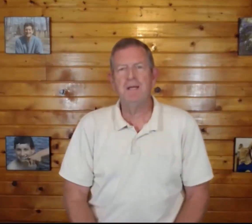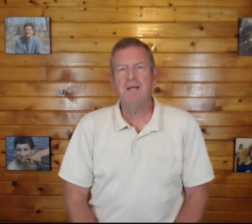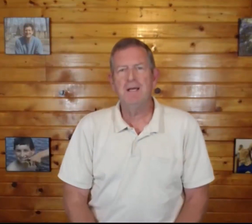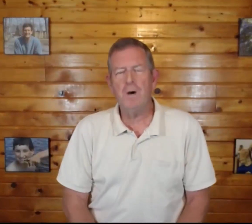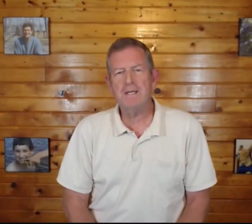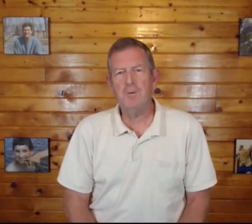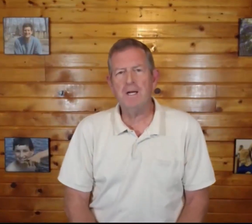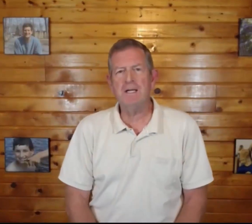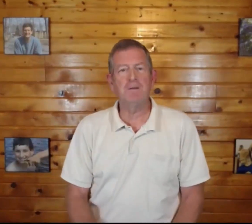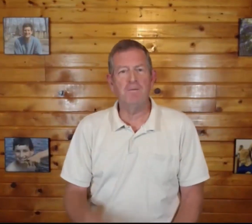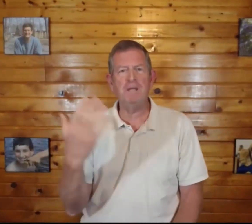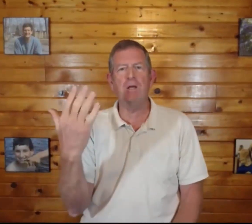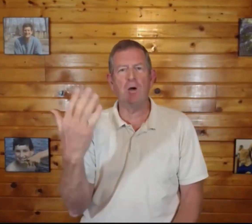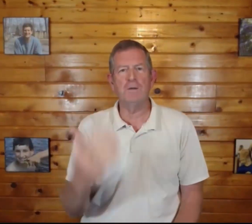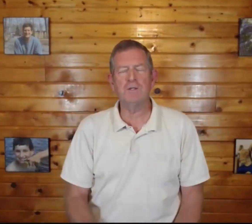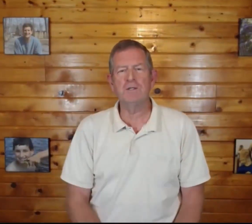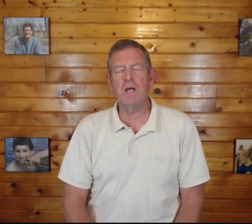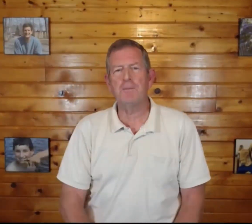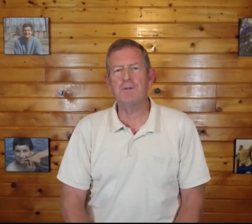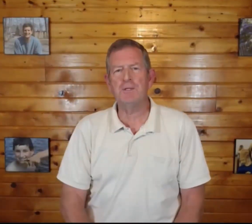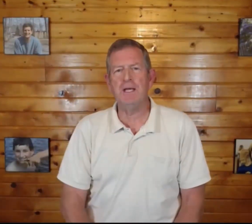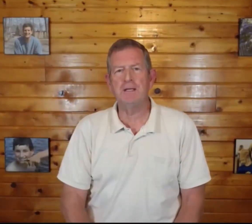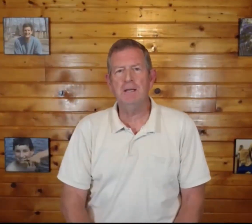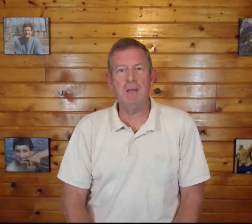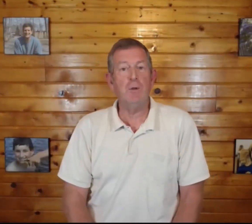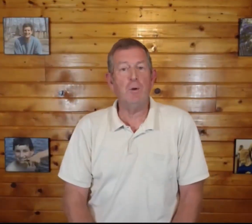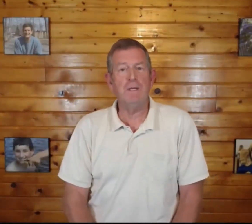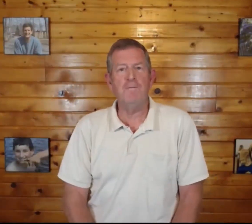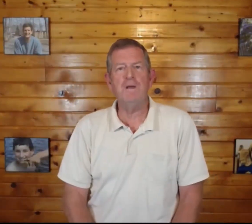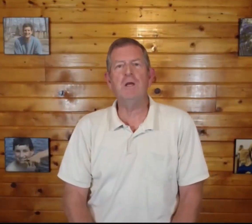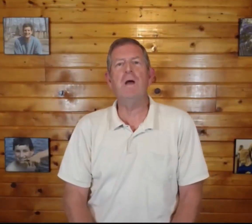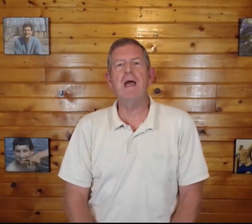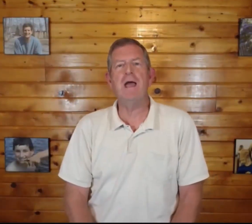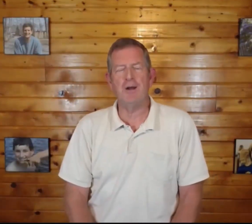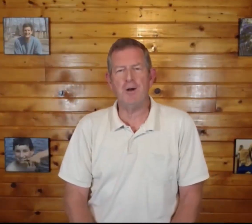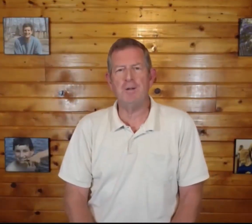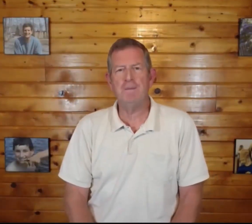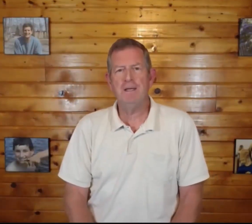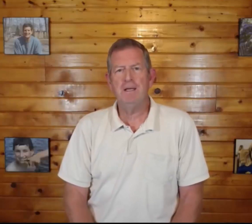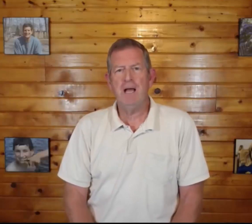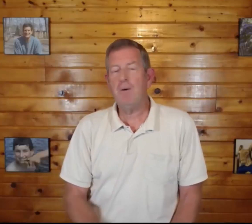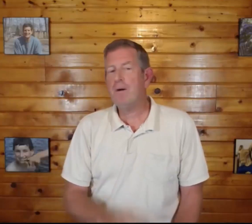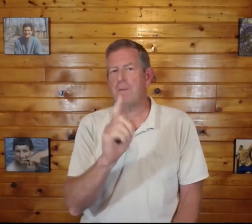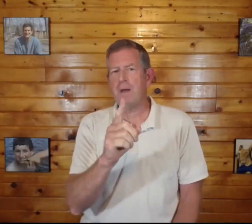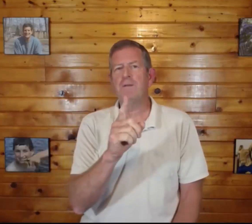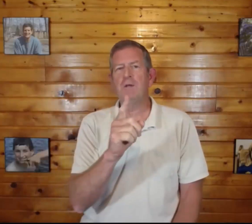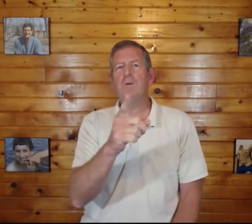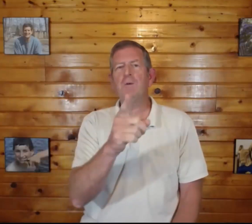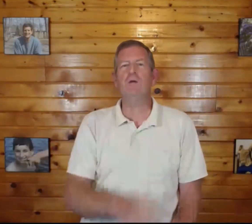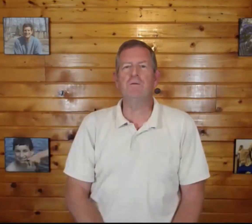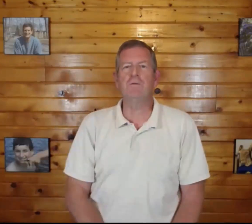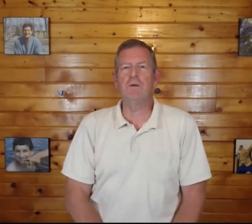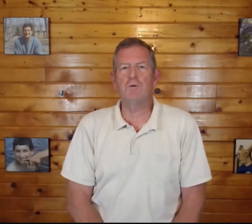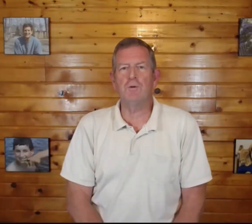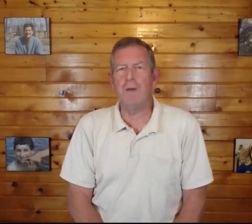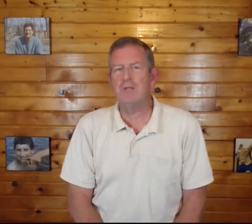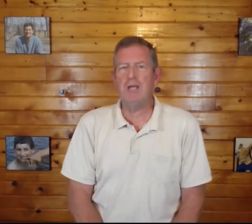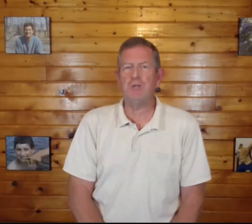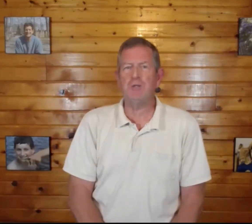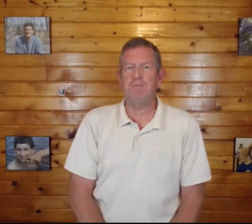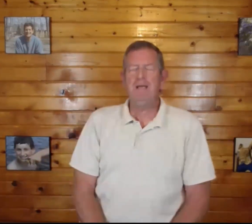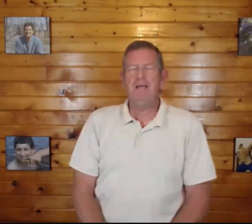up what it is the video is trying to present. Maybe you don't need the video at all. However, remember that you're in charge of